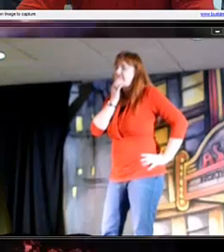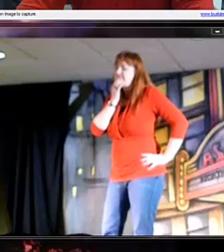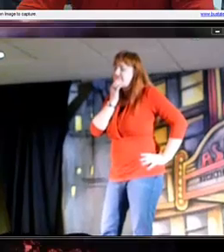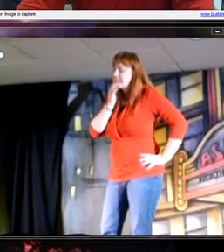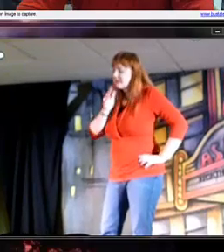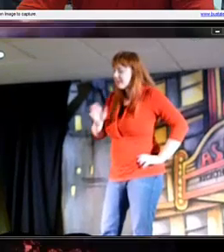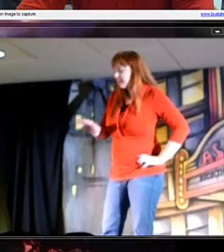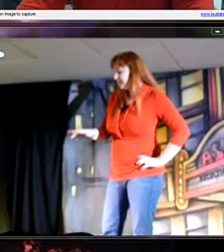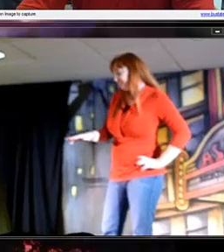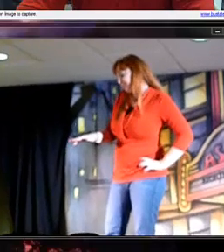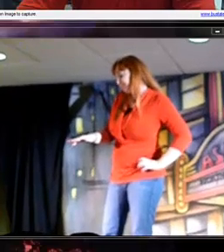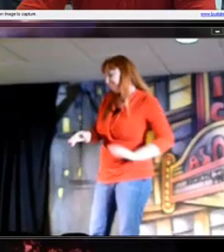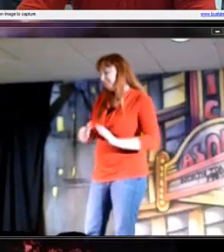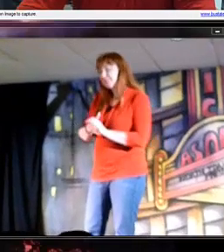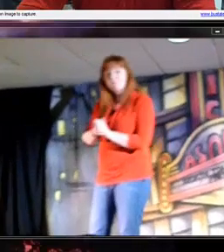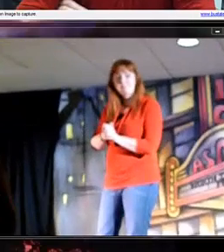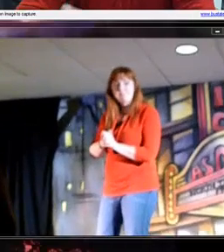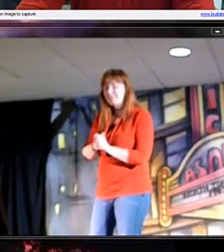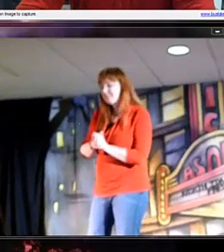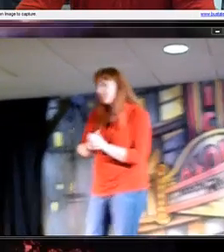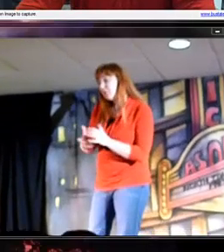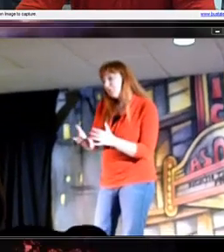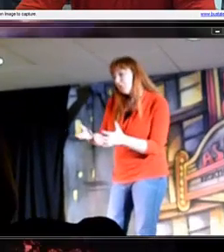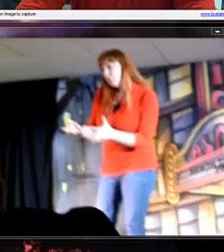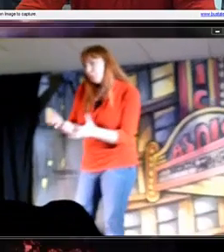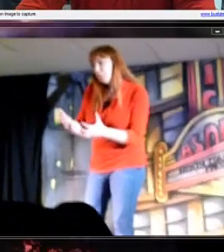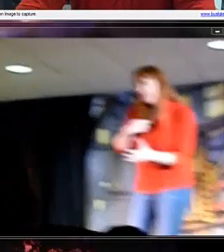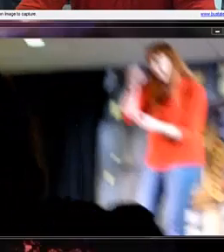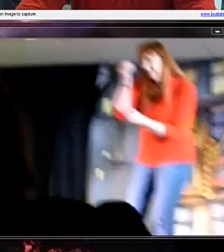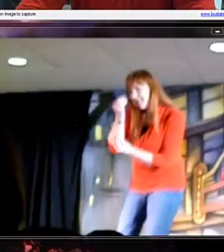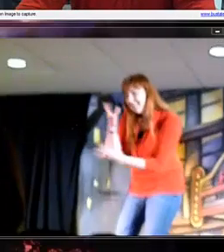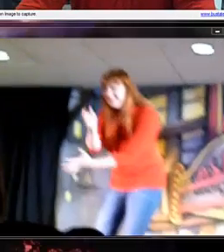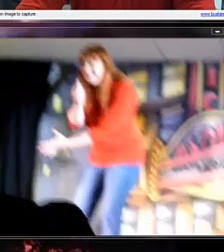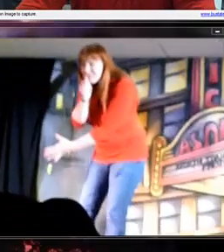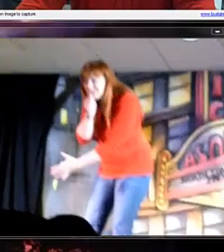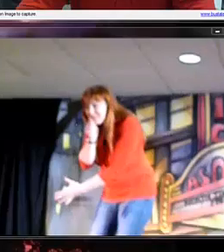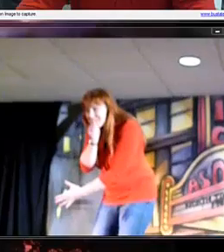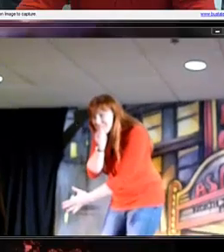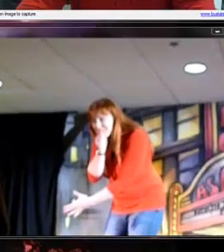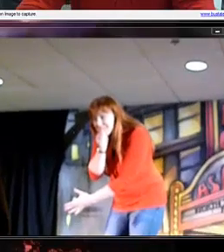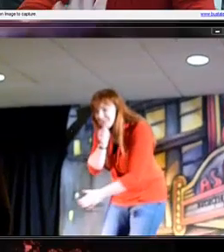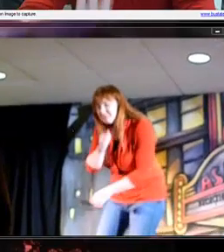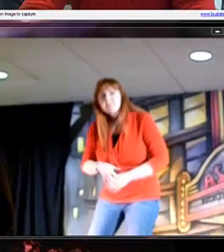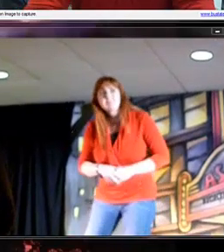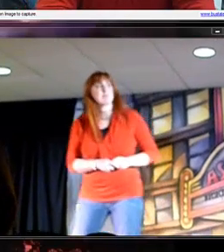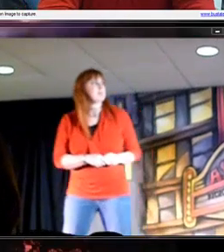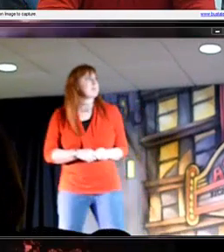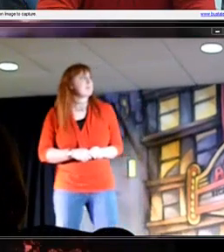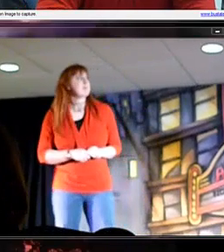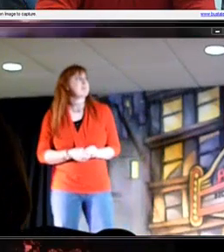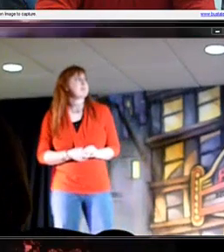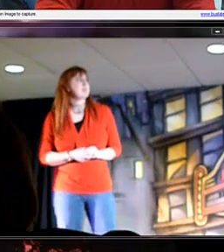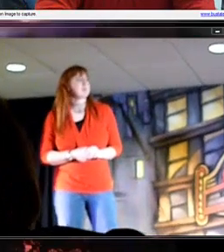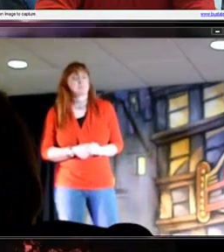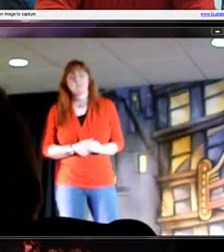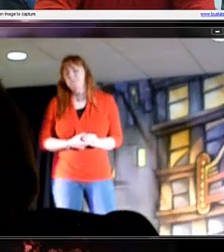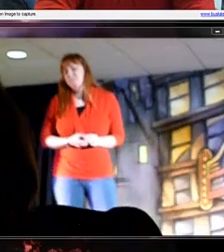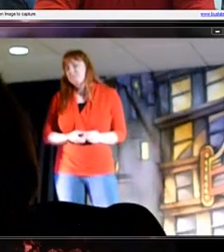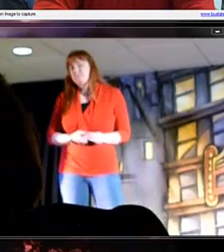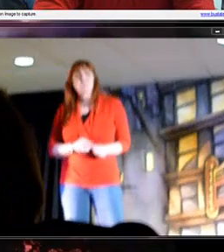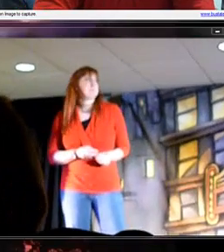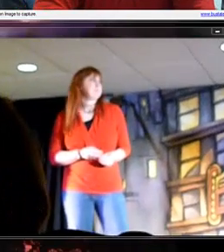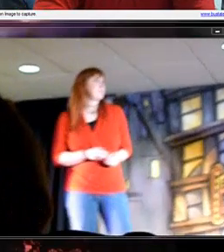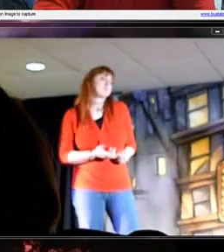responding as I see. Okay, so let's say that it was, oh well, I didn't use any classifiers at all,